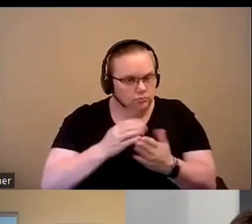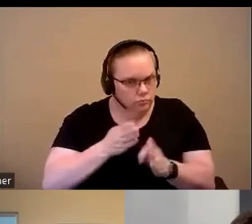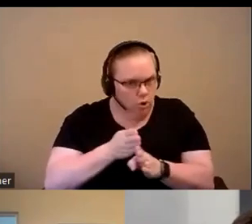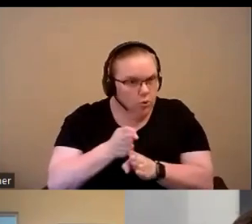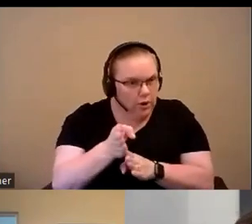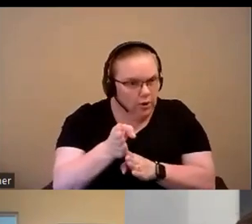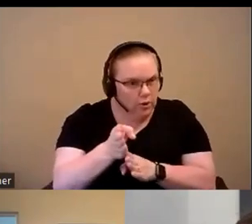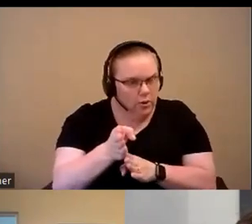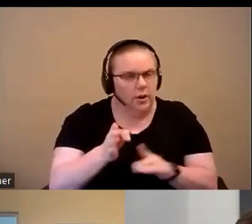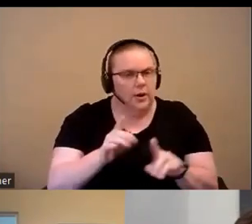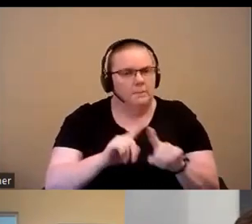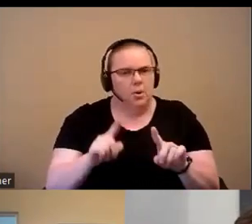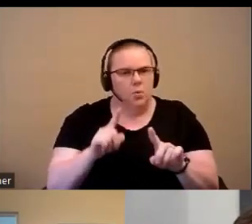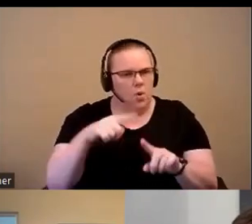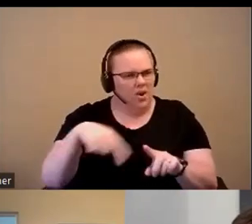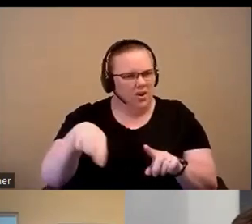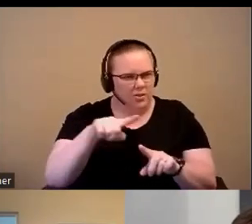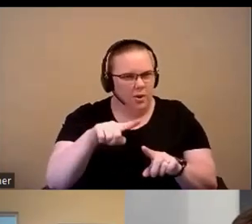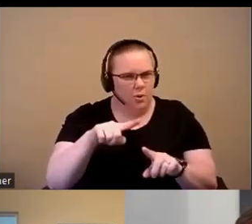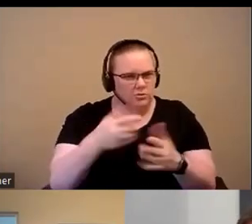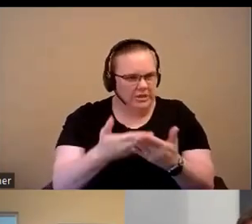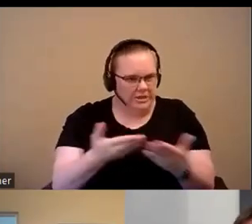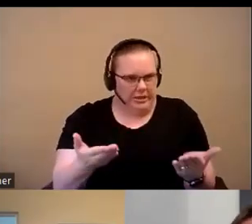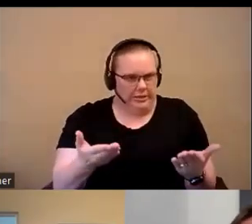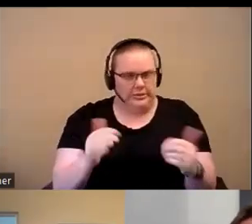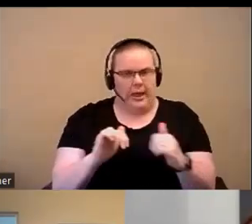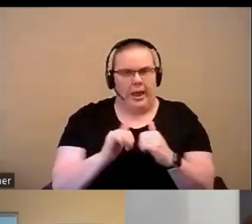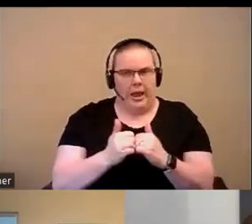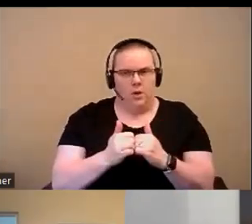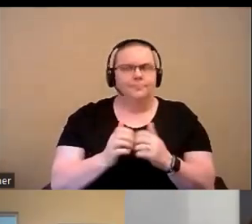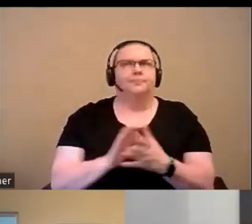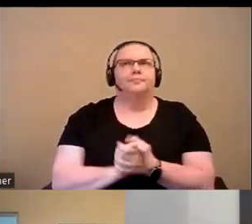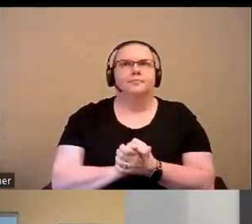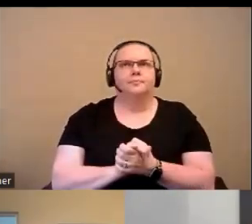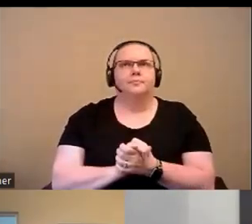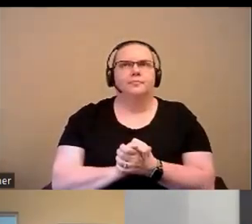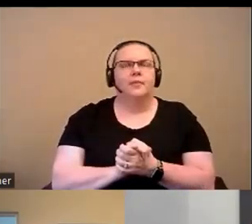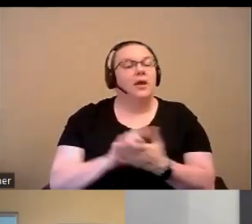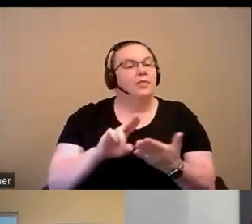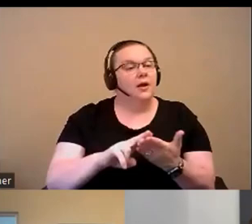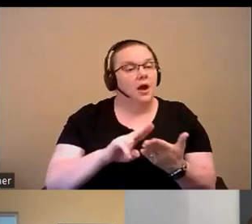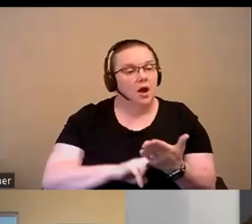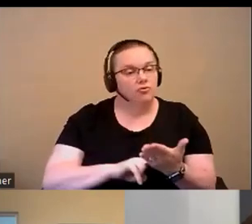what do those things what is the contract that underlies those?